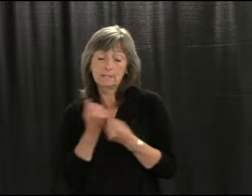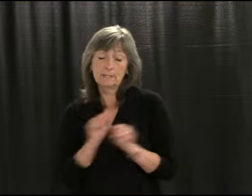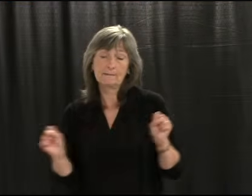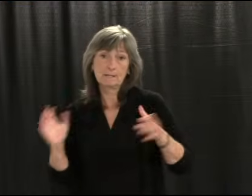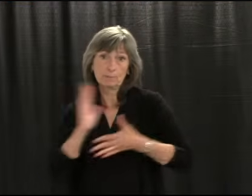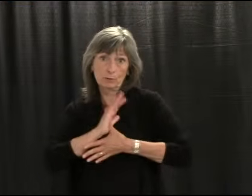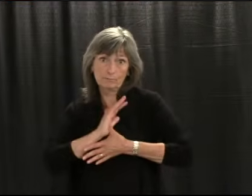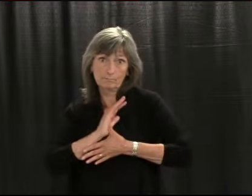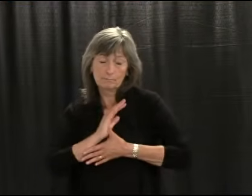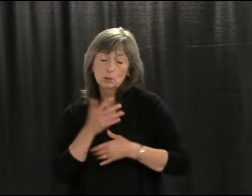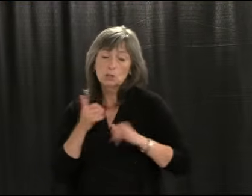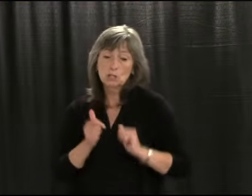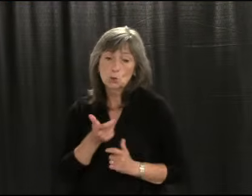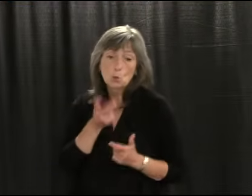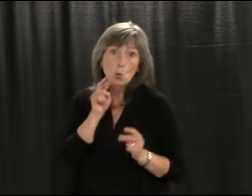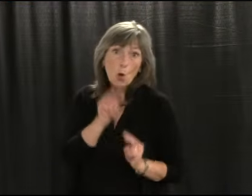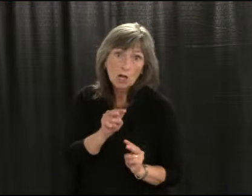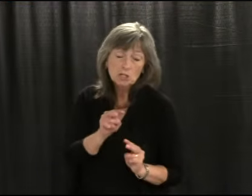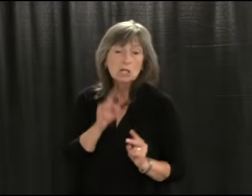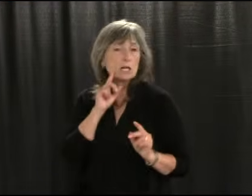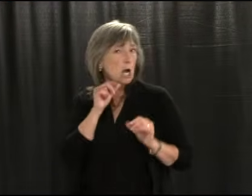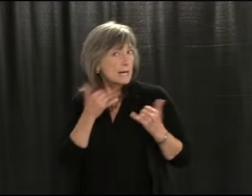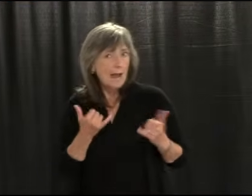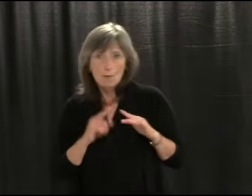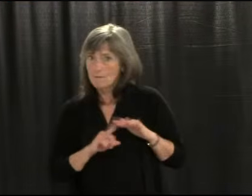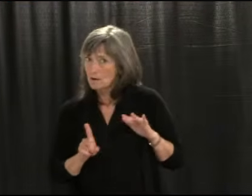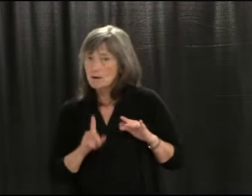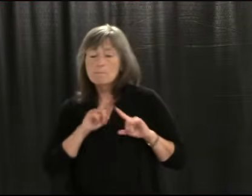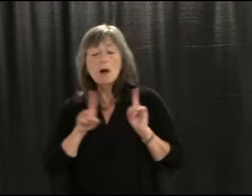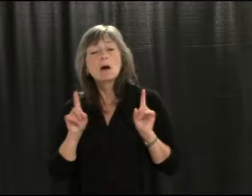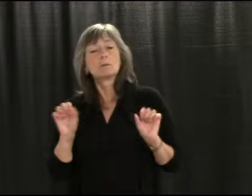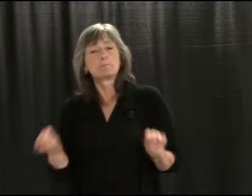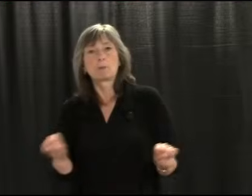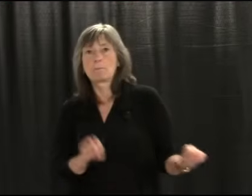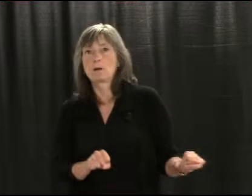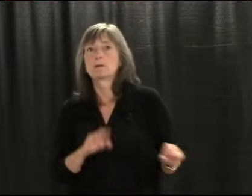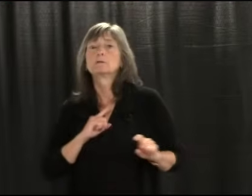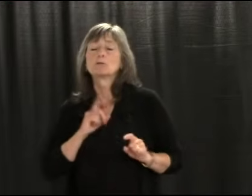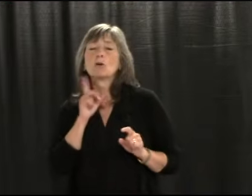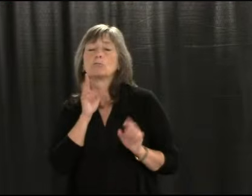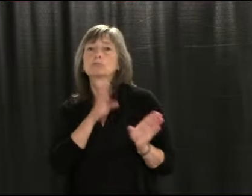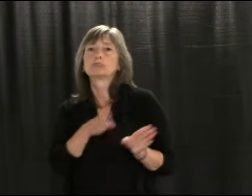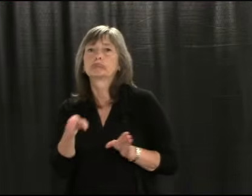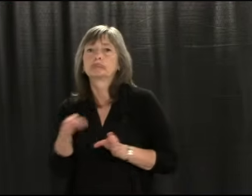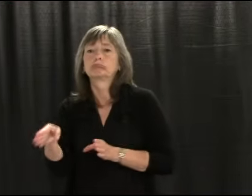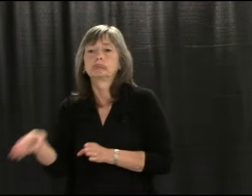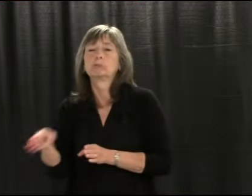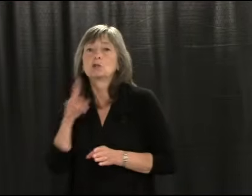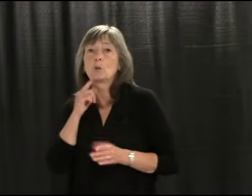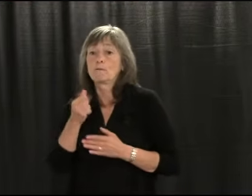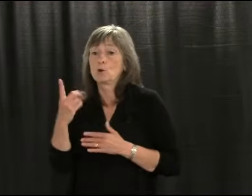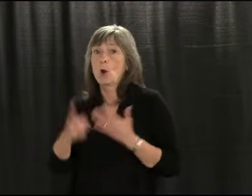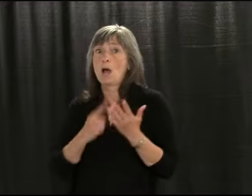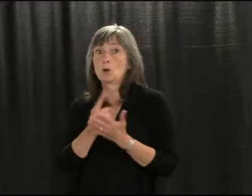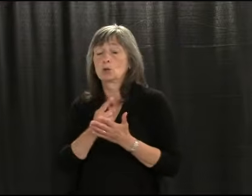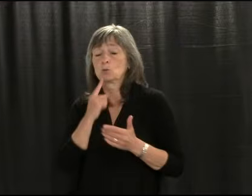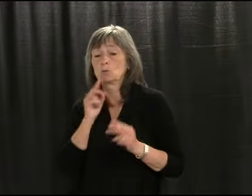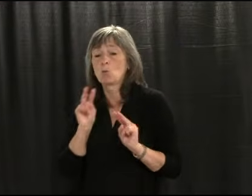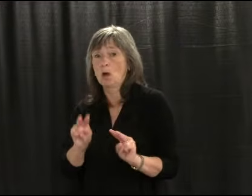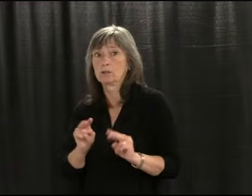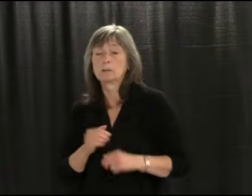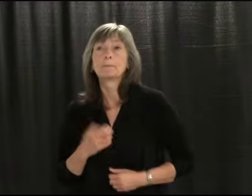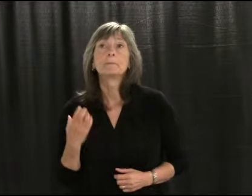we will continue to monitor that situation, obviously, very closely in the next minutes and hours and throughout the day. Minister